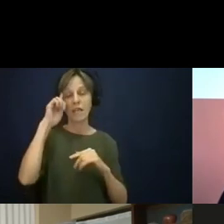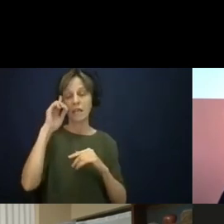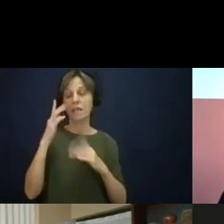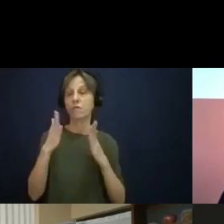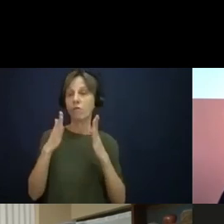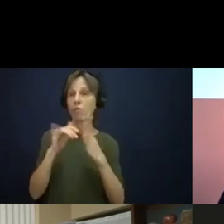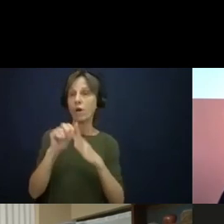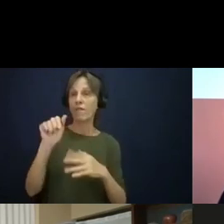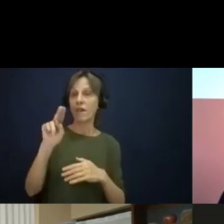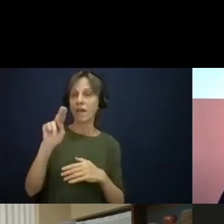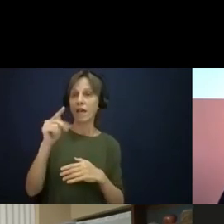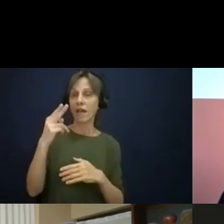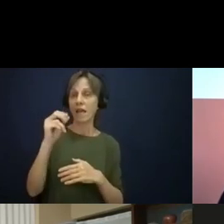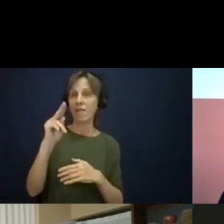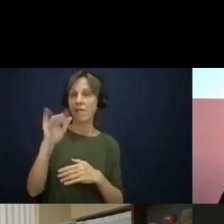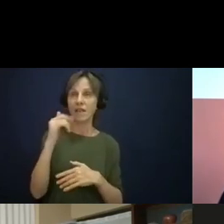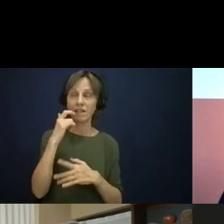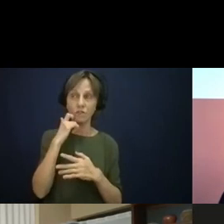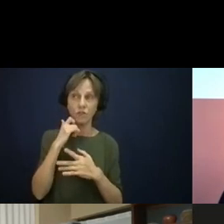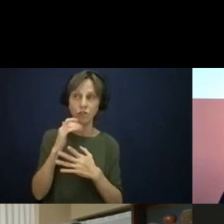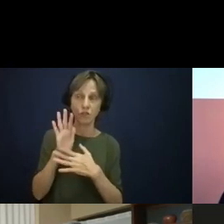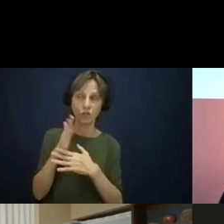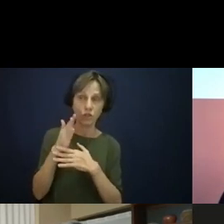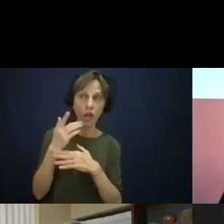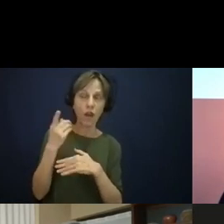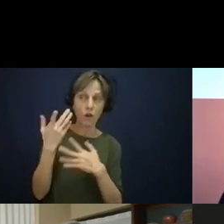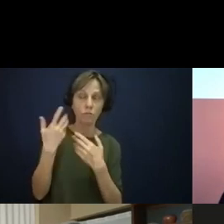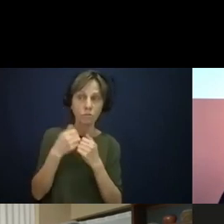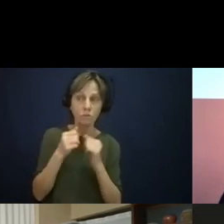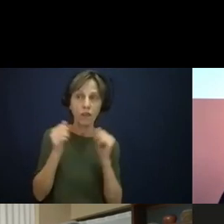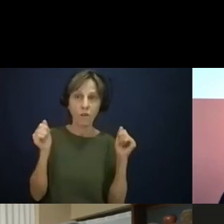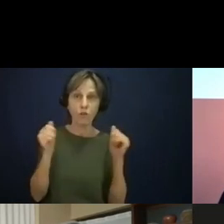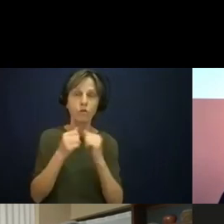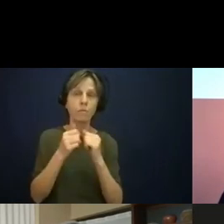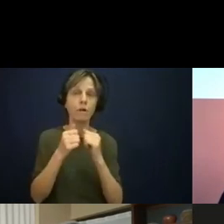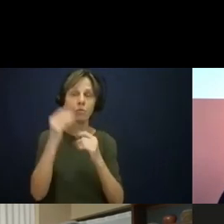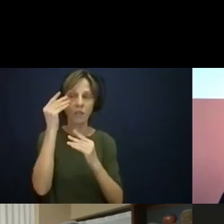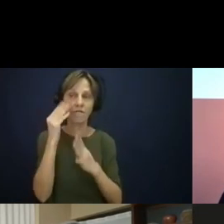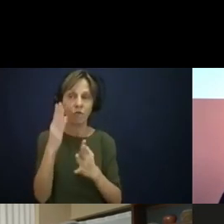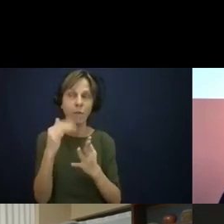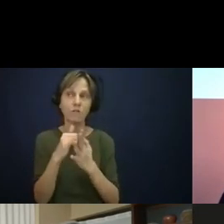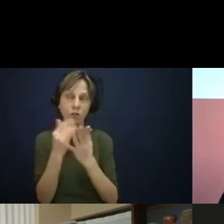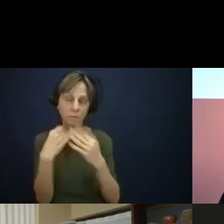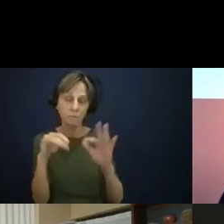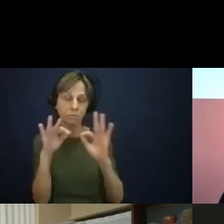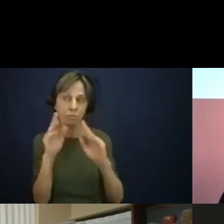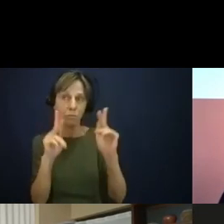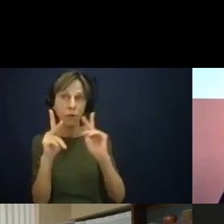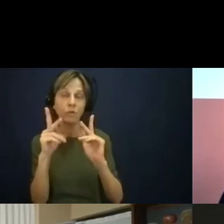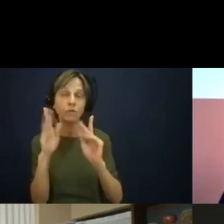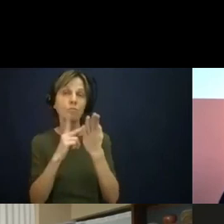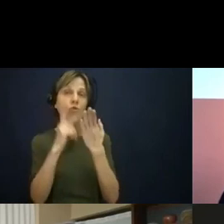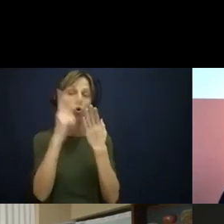Anthony just shared and was super vulnerable with information that's pertinent to like people's programs in different ways, like slowing